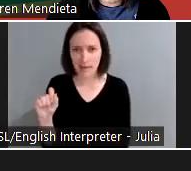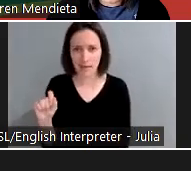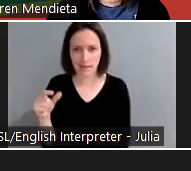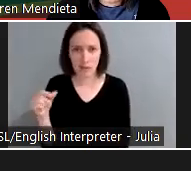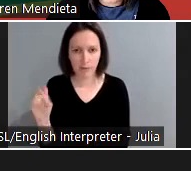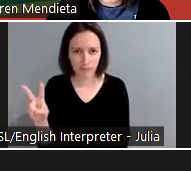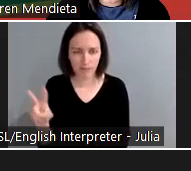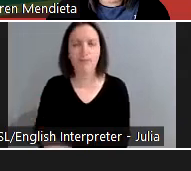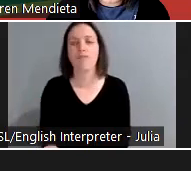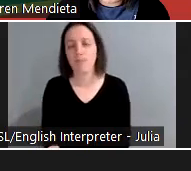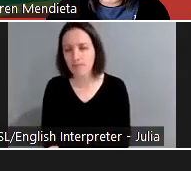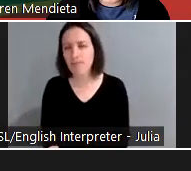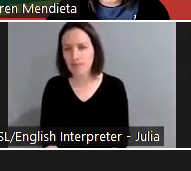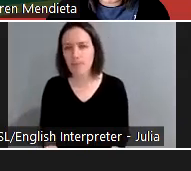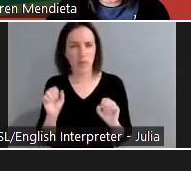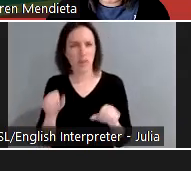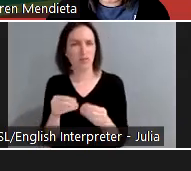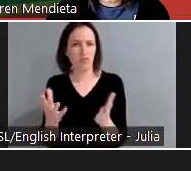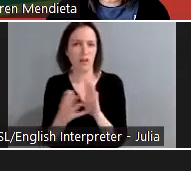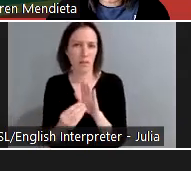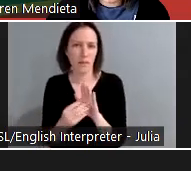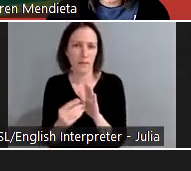S-EBT@dss.ca.gov, and we can provide copies of those.